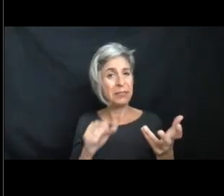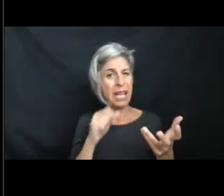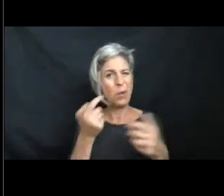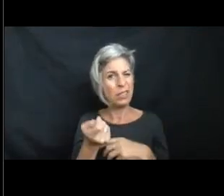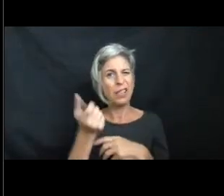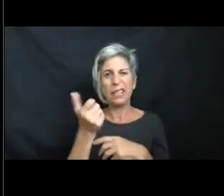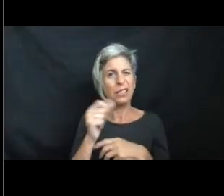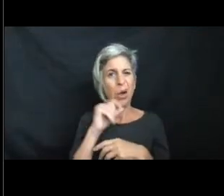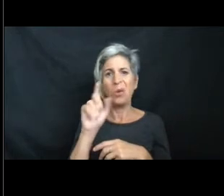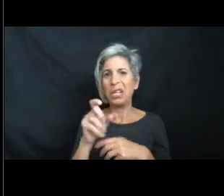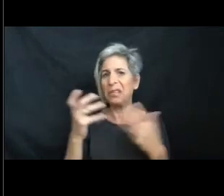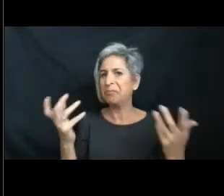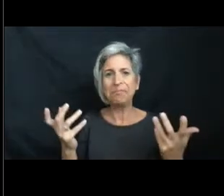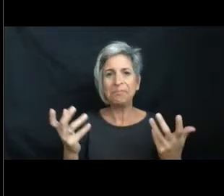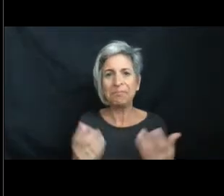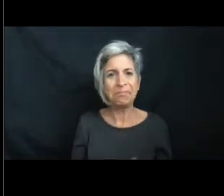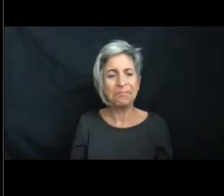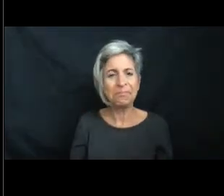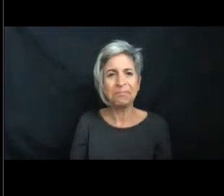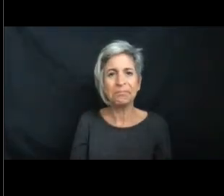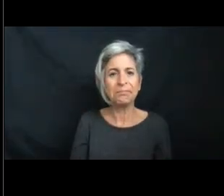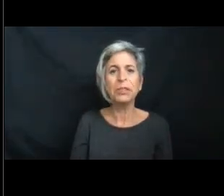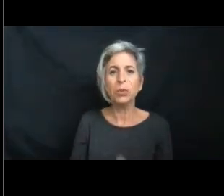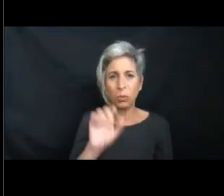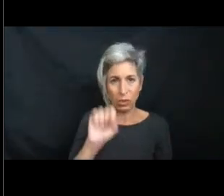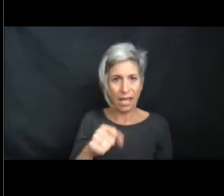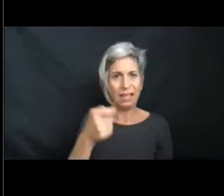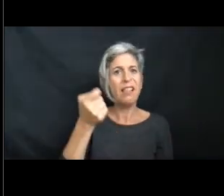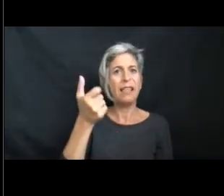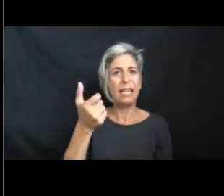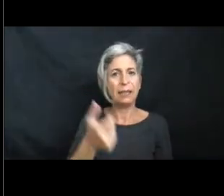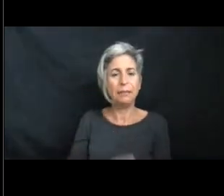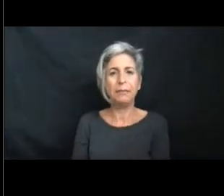it since I did not need that file.